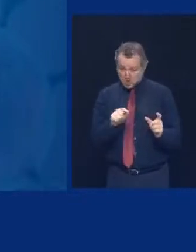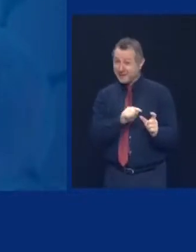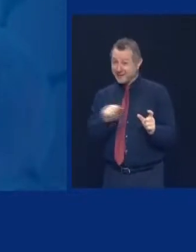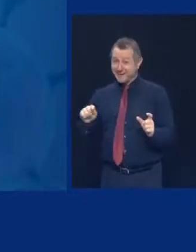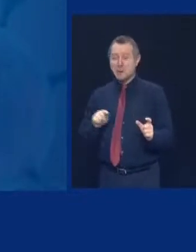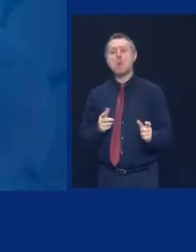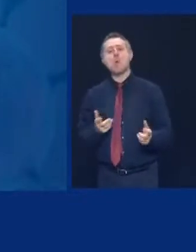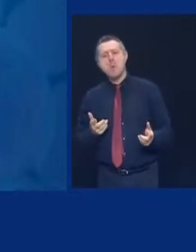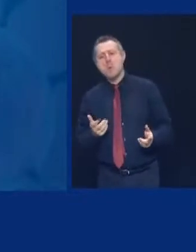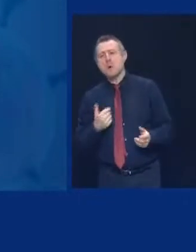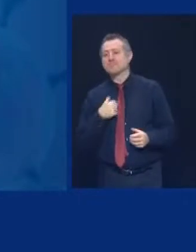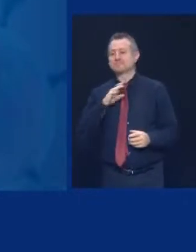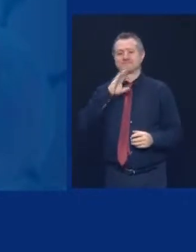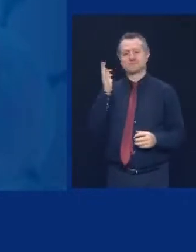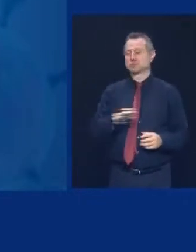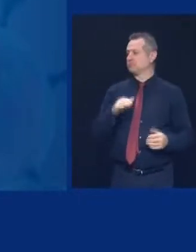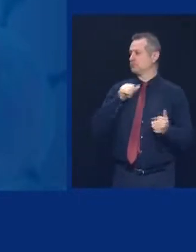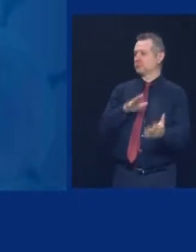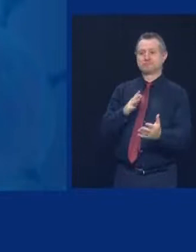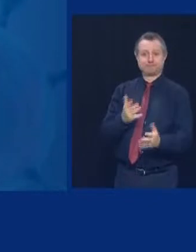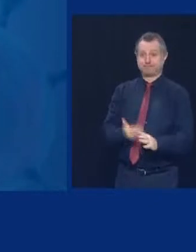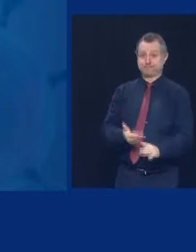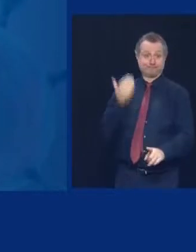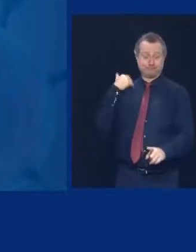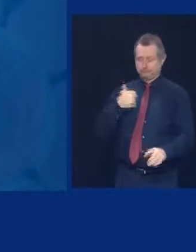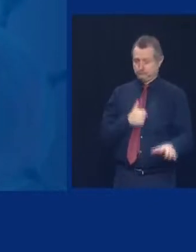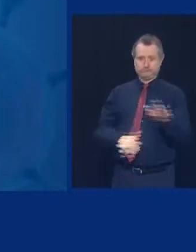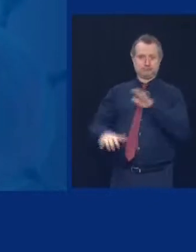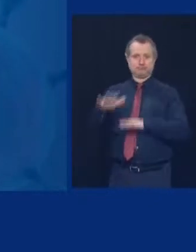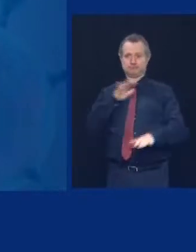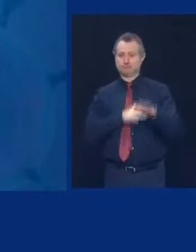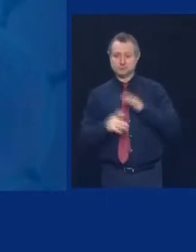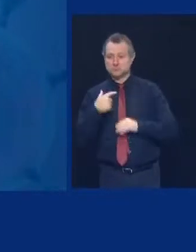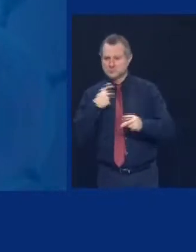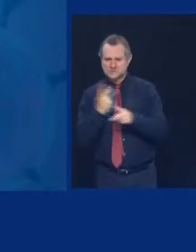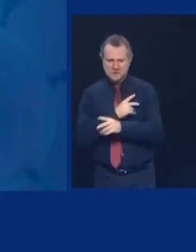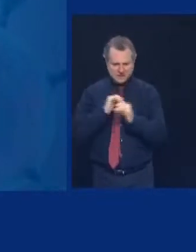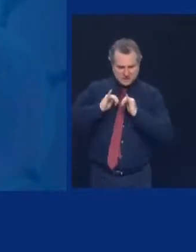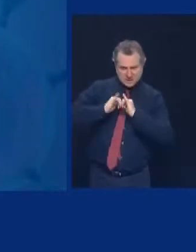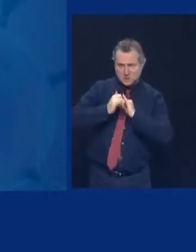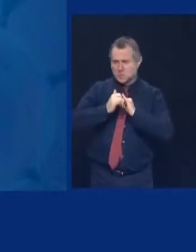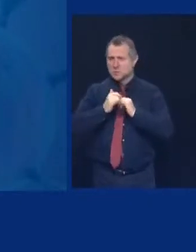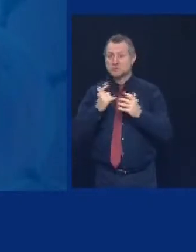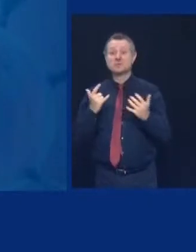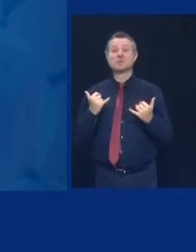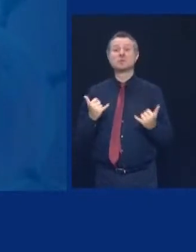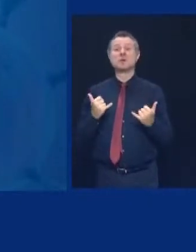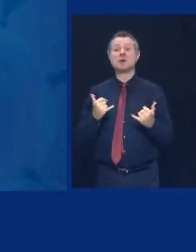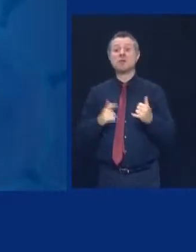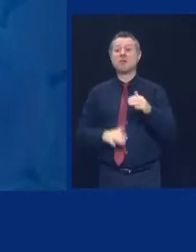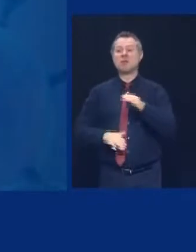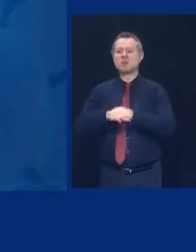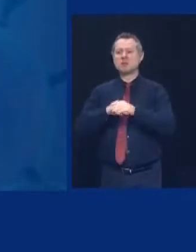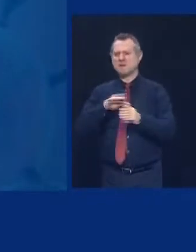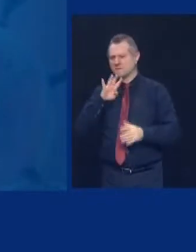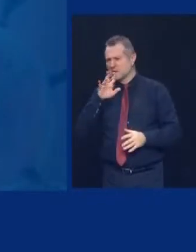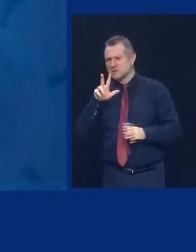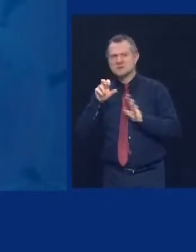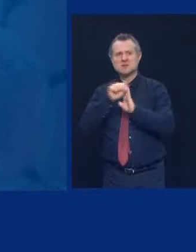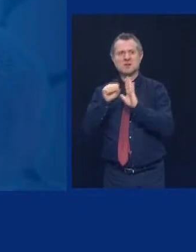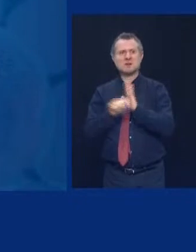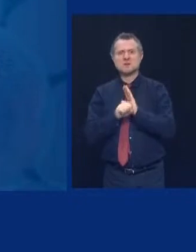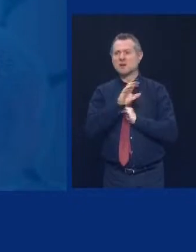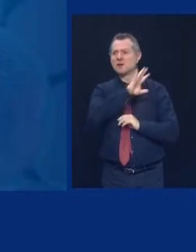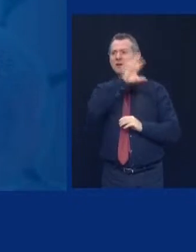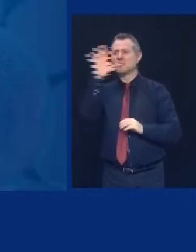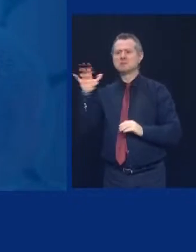done before. So figuring it out as it goes. But you're now up to 43 states. Is there a better way? And